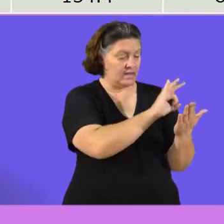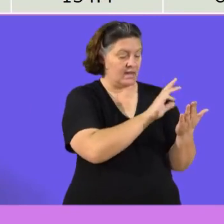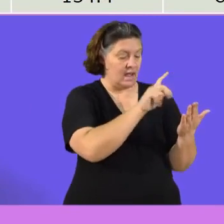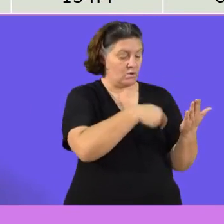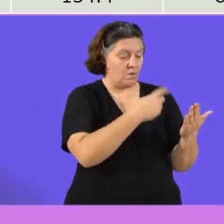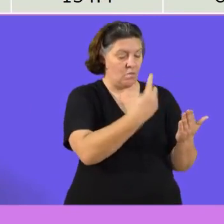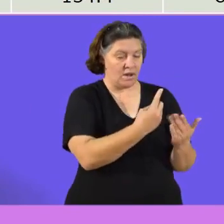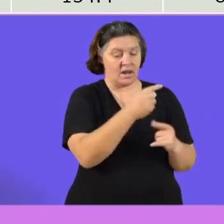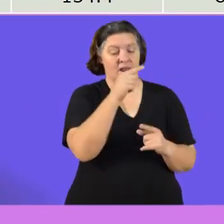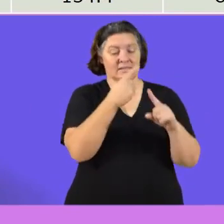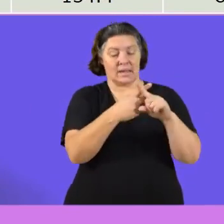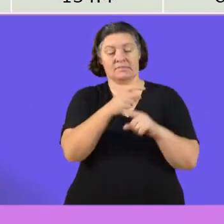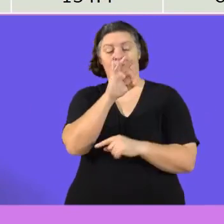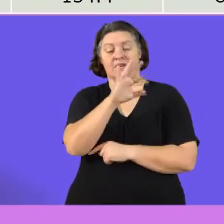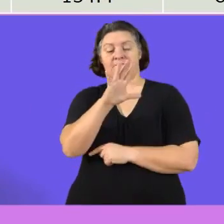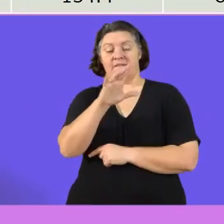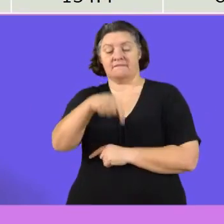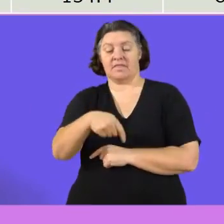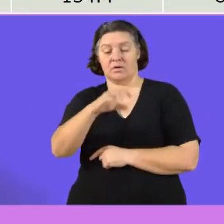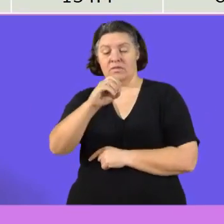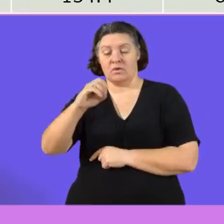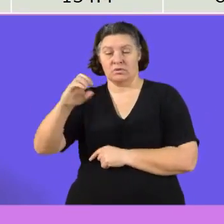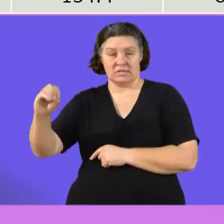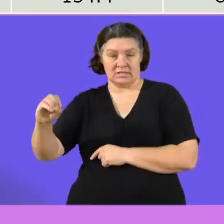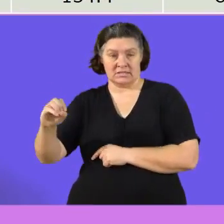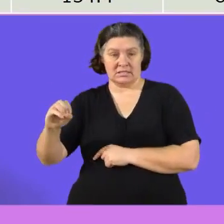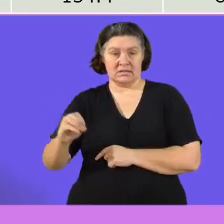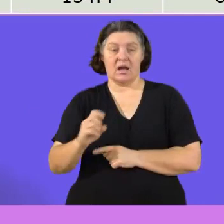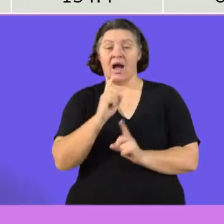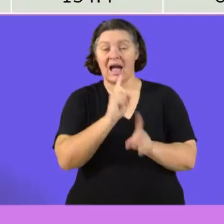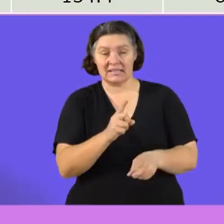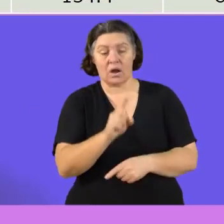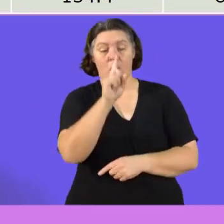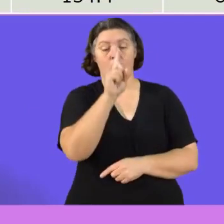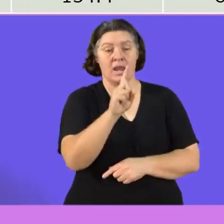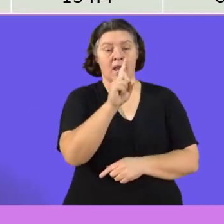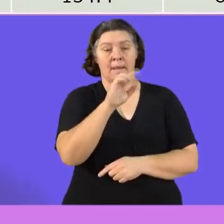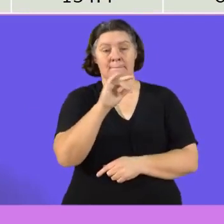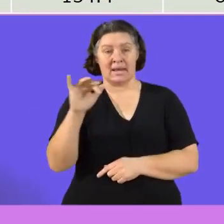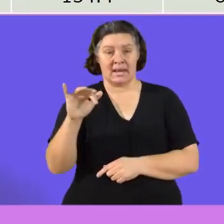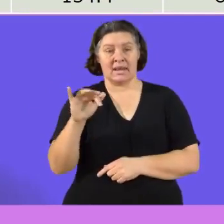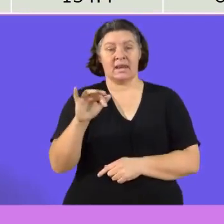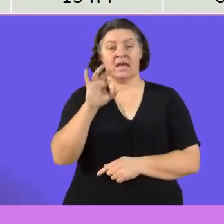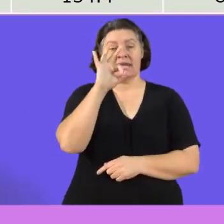type that in, 31.9. Multiply by 35,000. That will give us